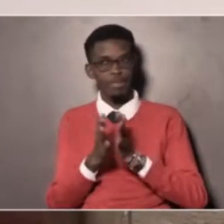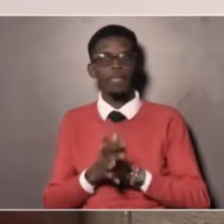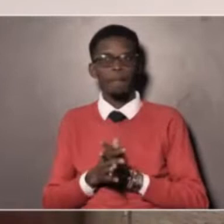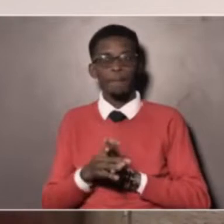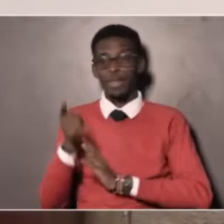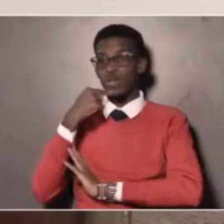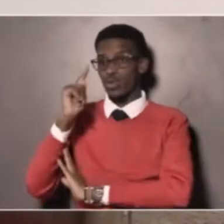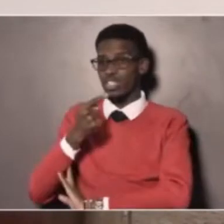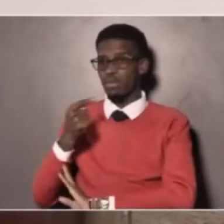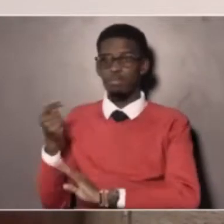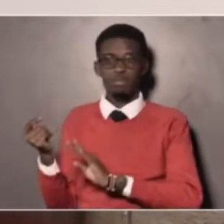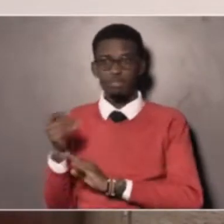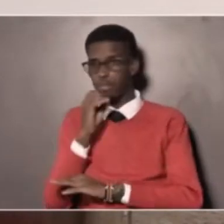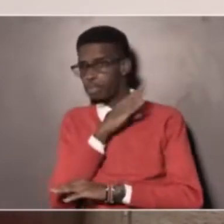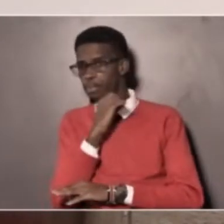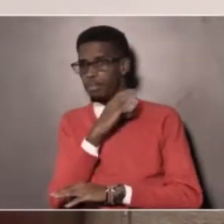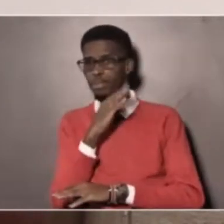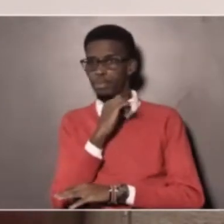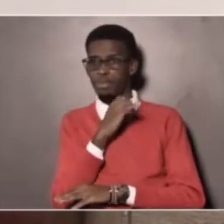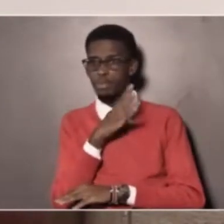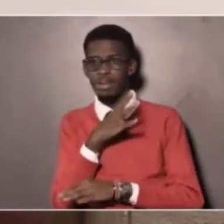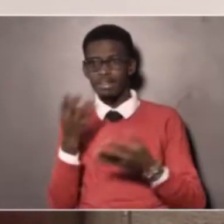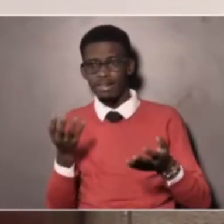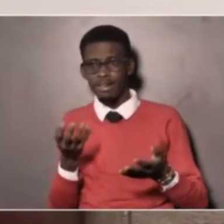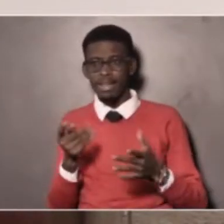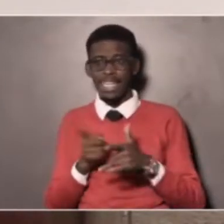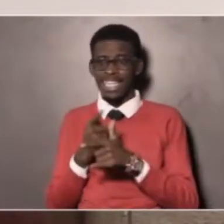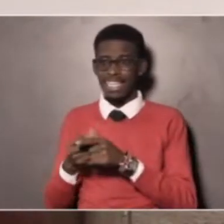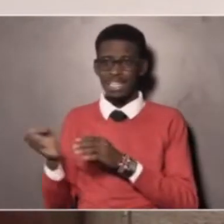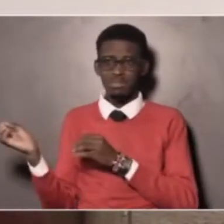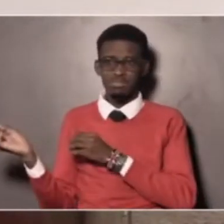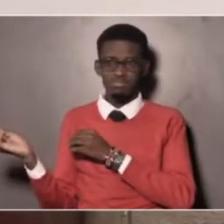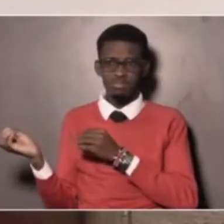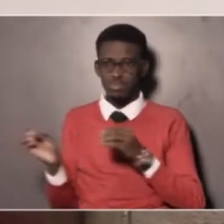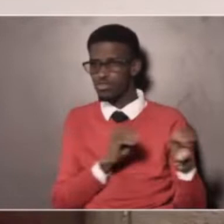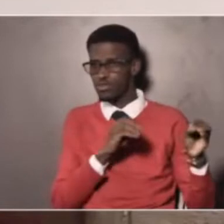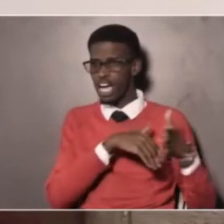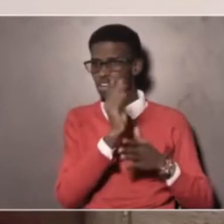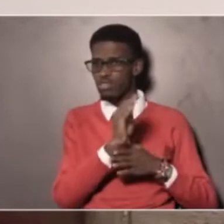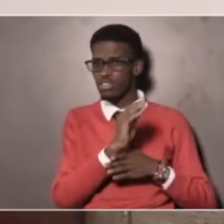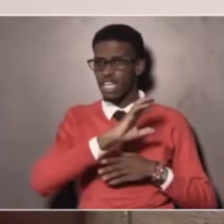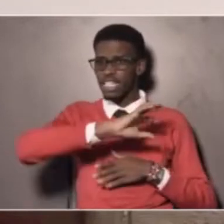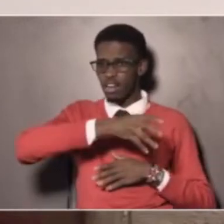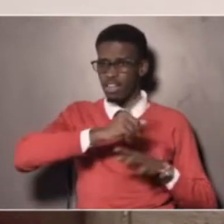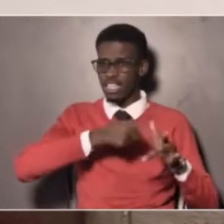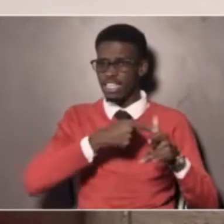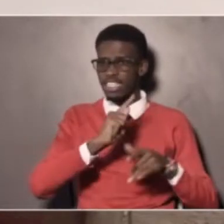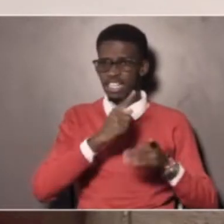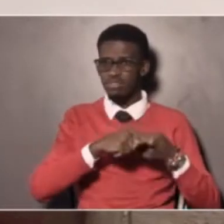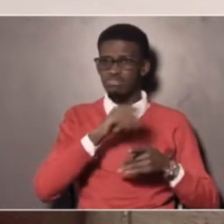they started yelling at the top of their voices, and they dragged Stephen out of the city and began to stone